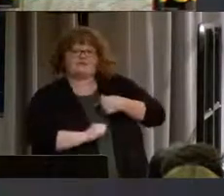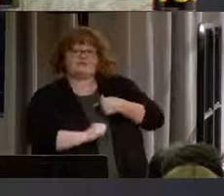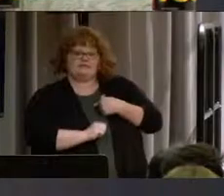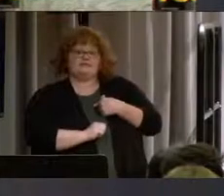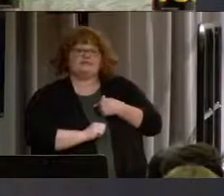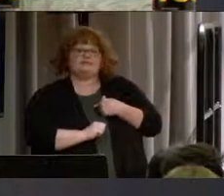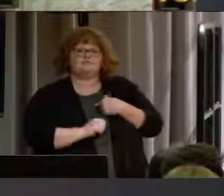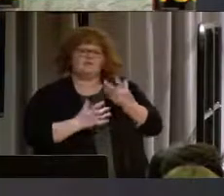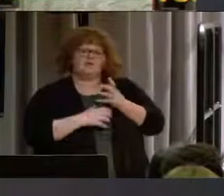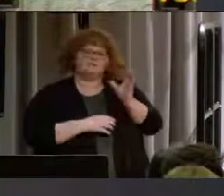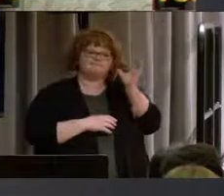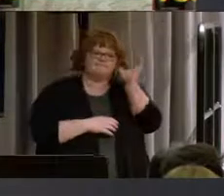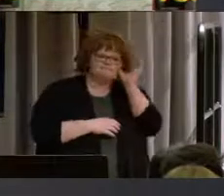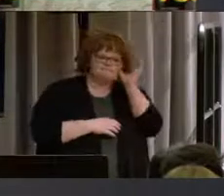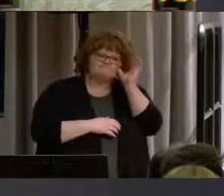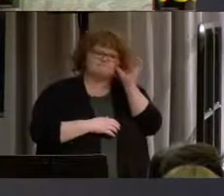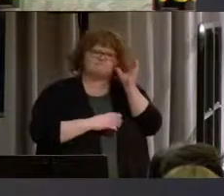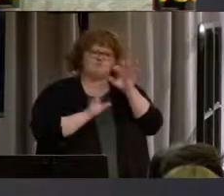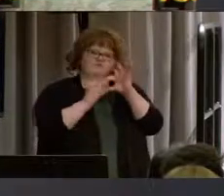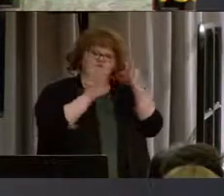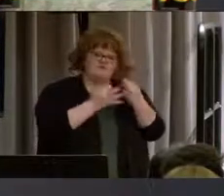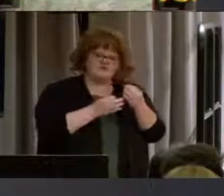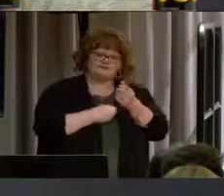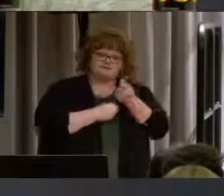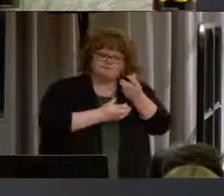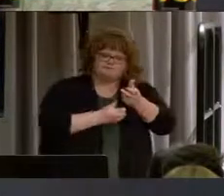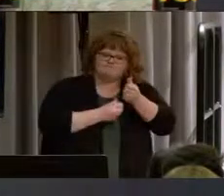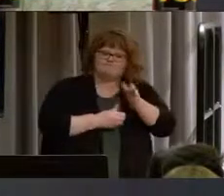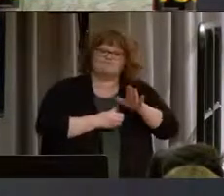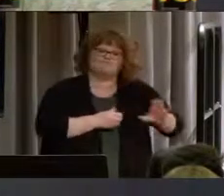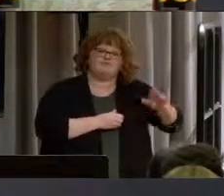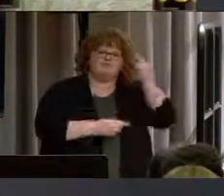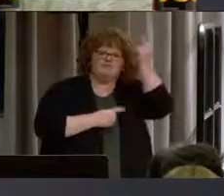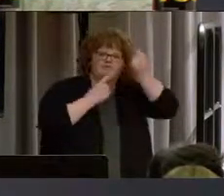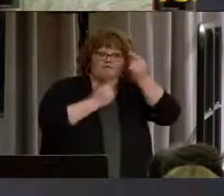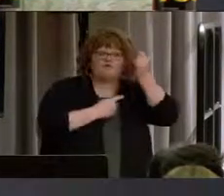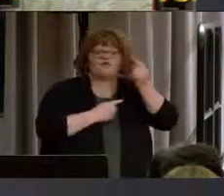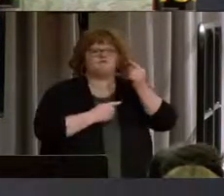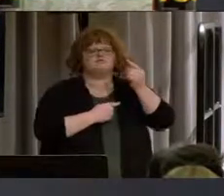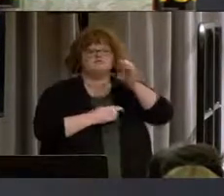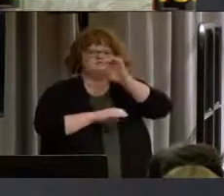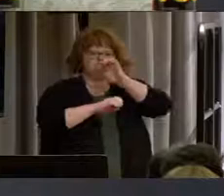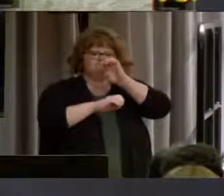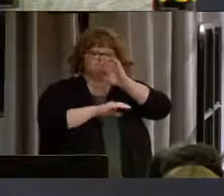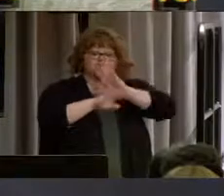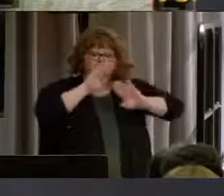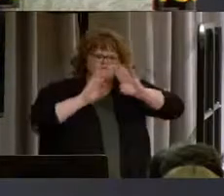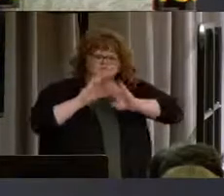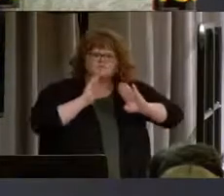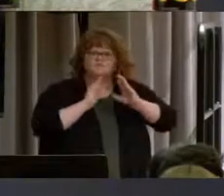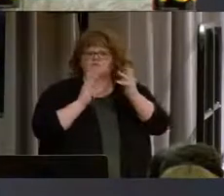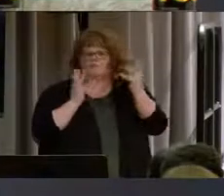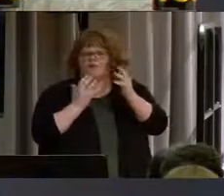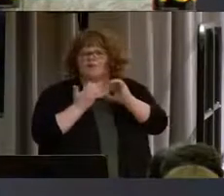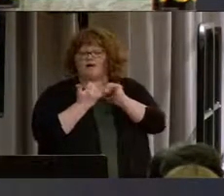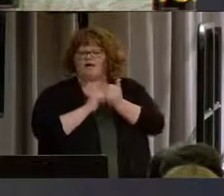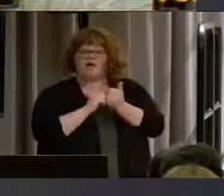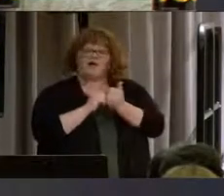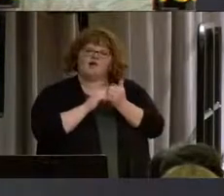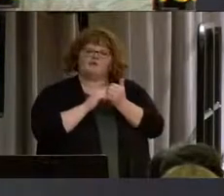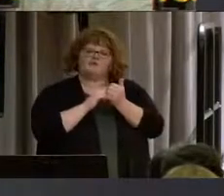families what their thoughts were and what troubled them and how could we move forward toward a